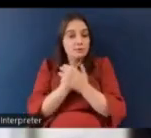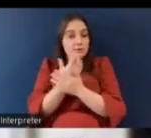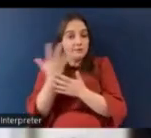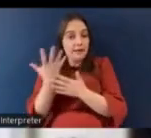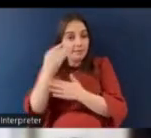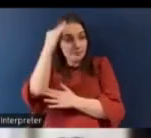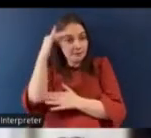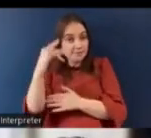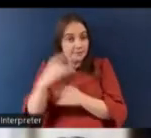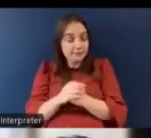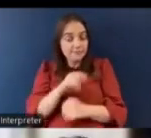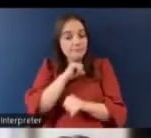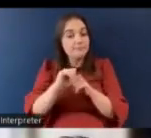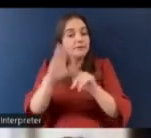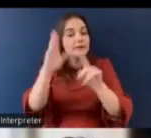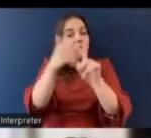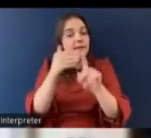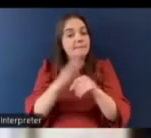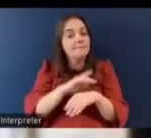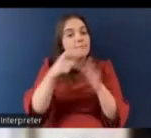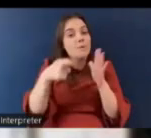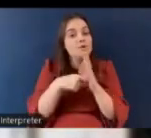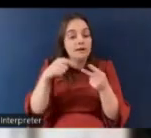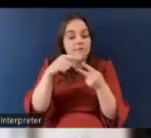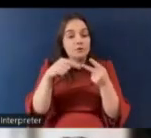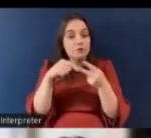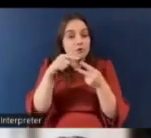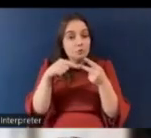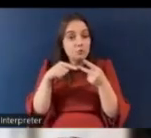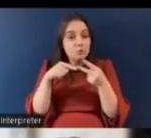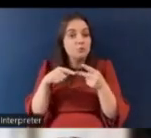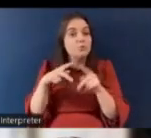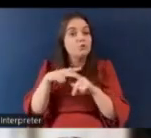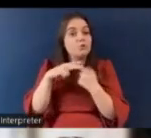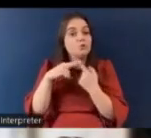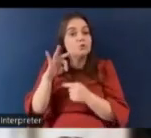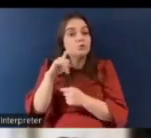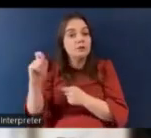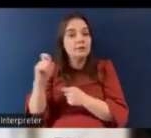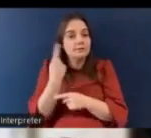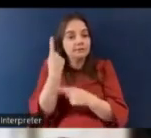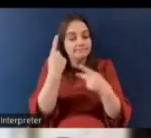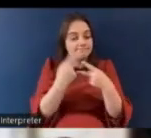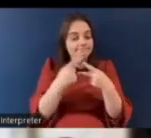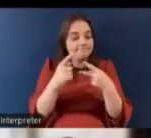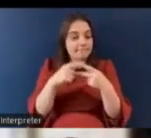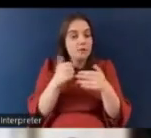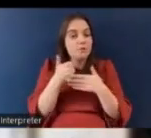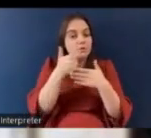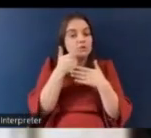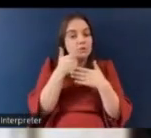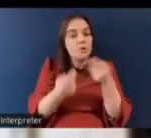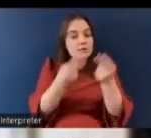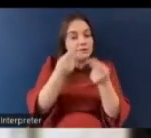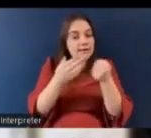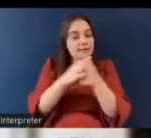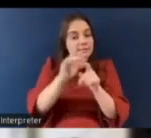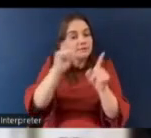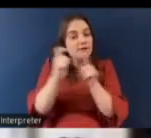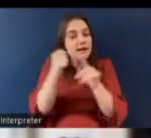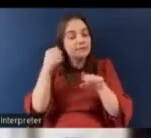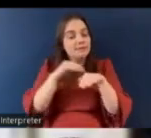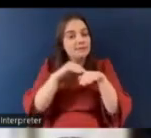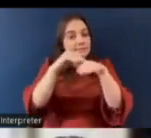discuss today are the project's two toolkits, one being to support assessment of climate impacts, future risks on